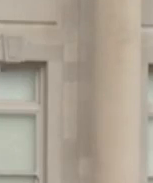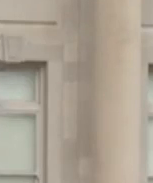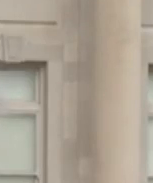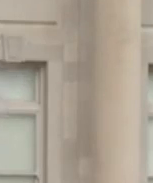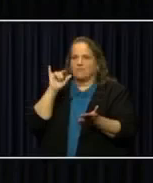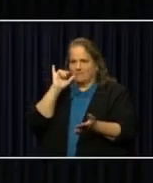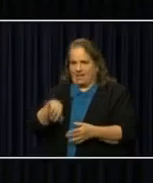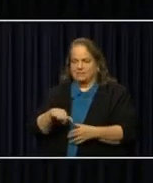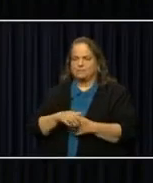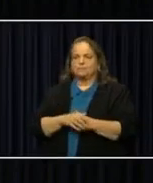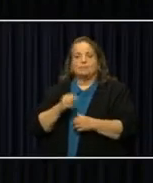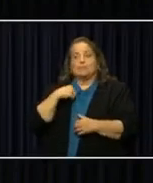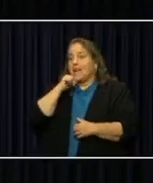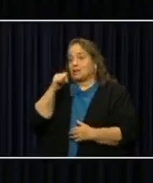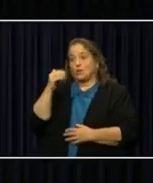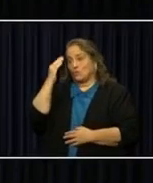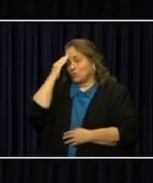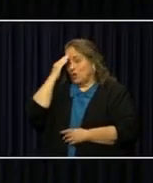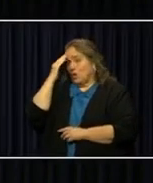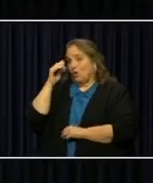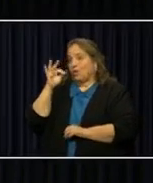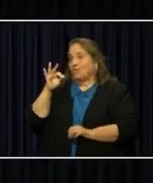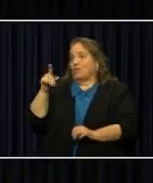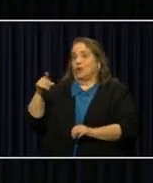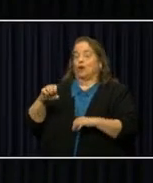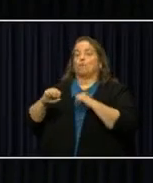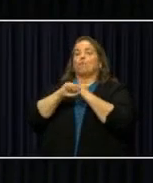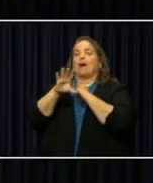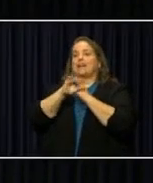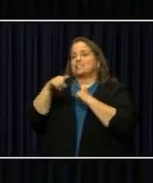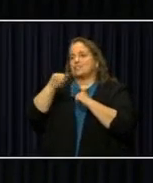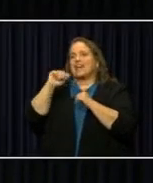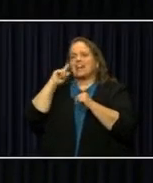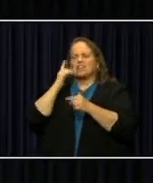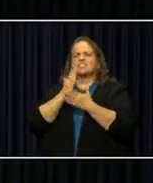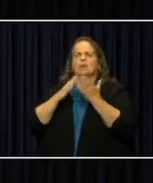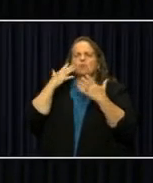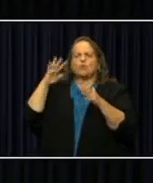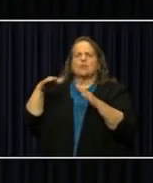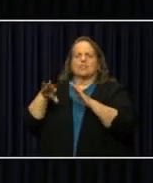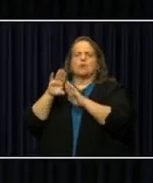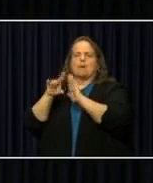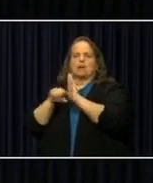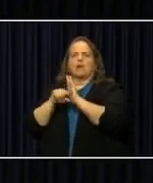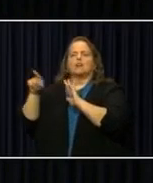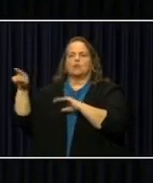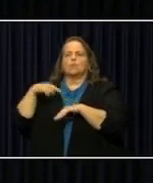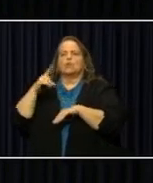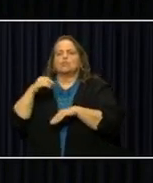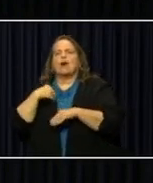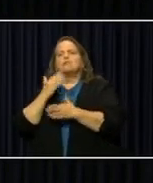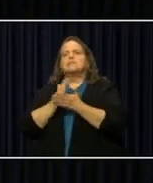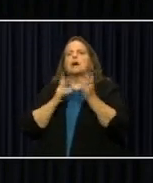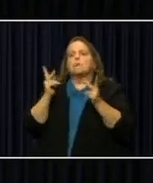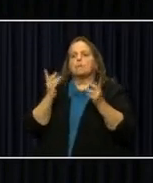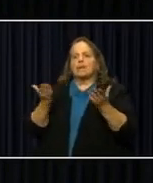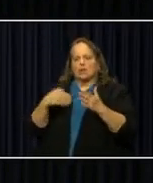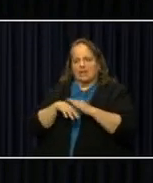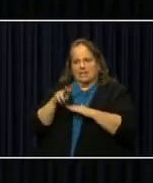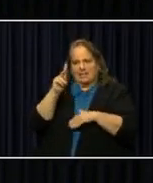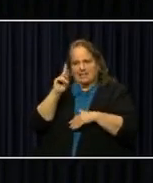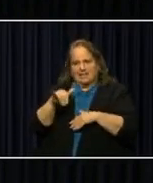coronavirus would do to us. And I don't know, on the broadcast, there's some noise in the background. We do have some folks up here in Kentucky